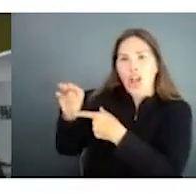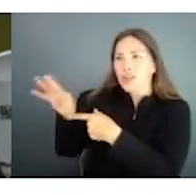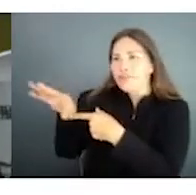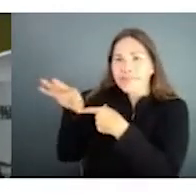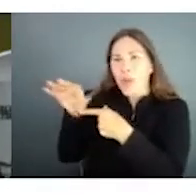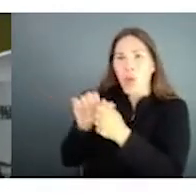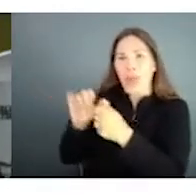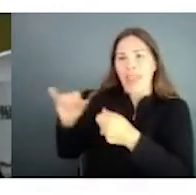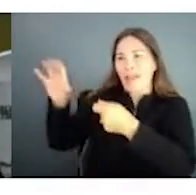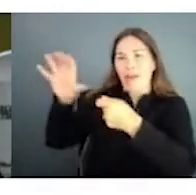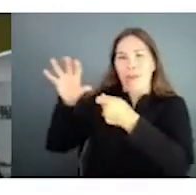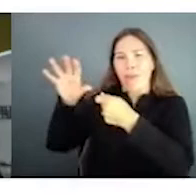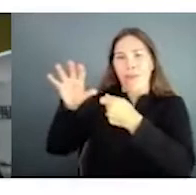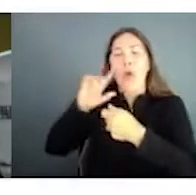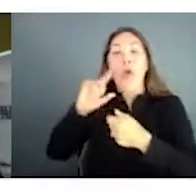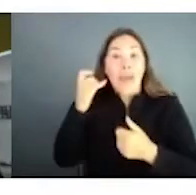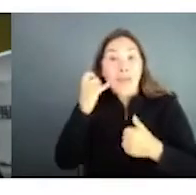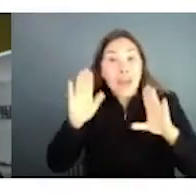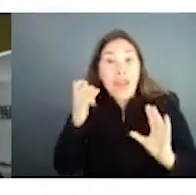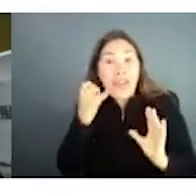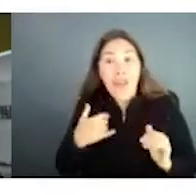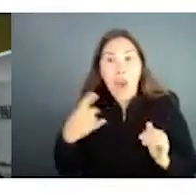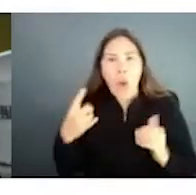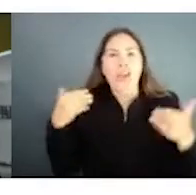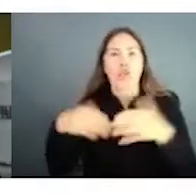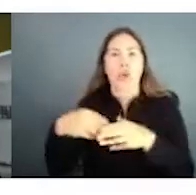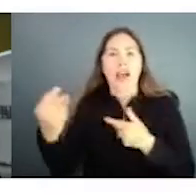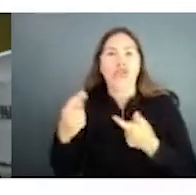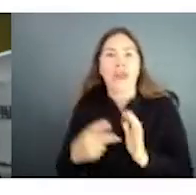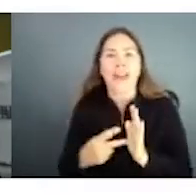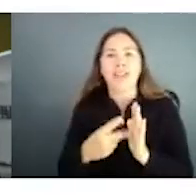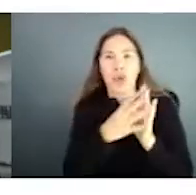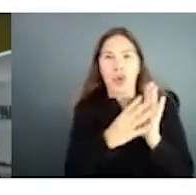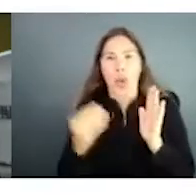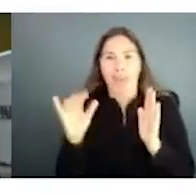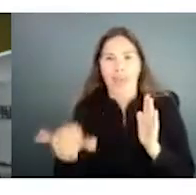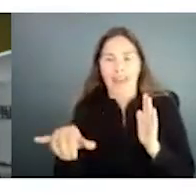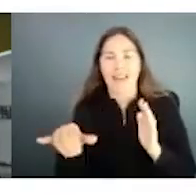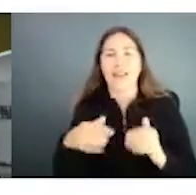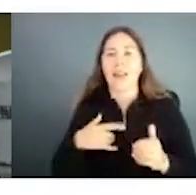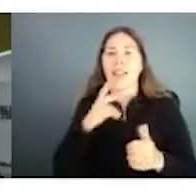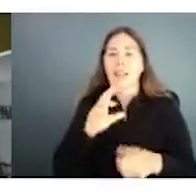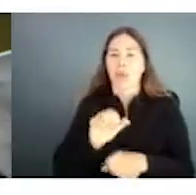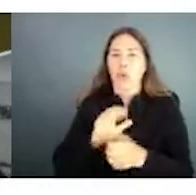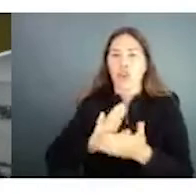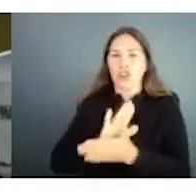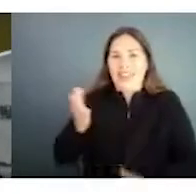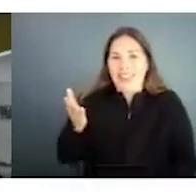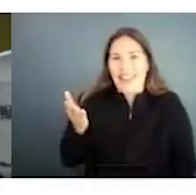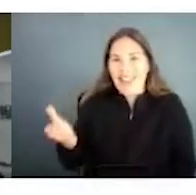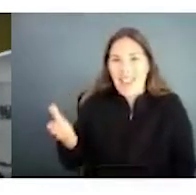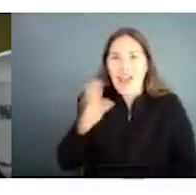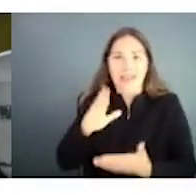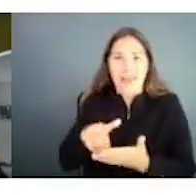And then that'd be a great one where if you have a gimbal, you can have them go out and try to duplicate it. So there's worksheets there in the